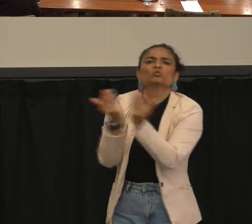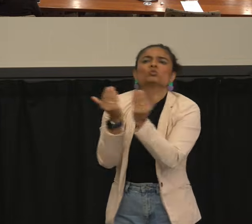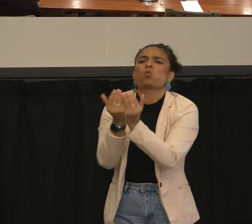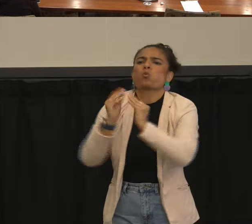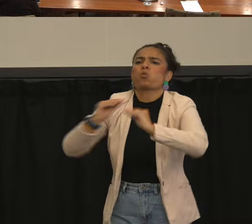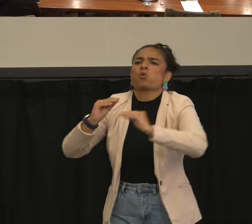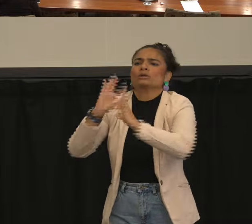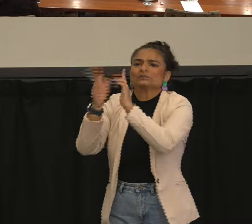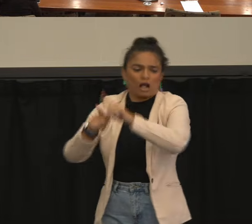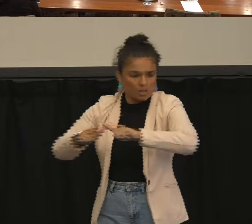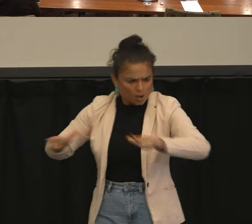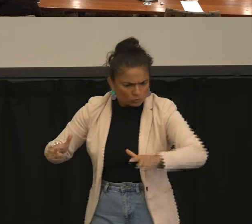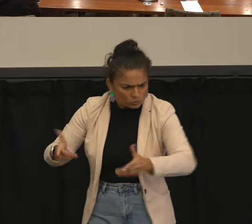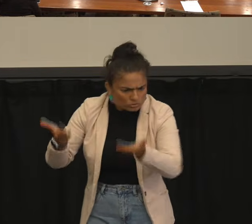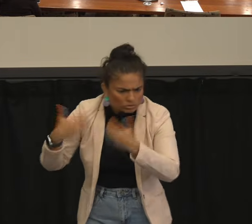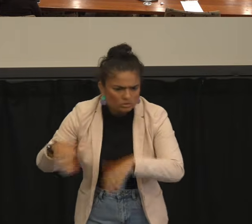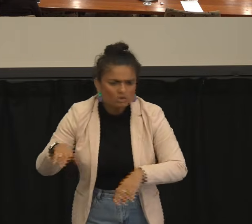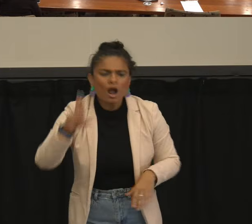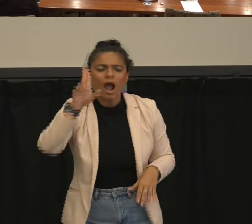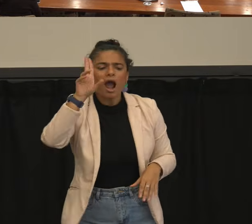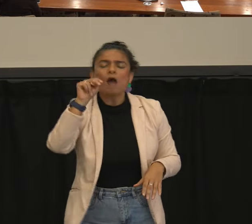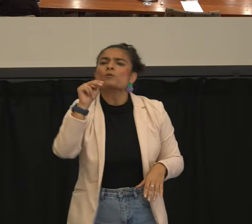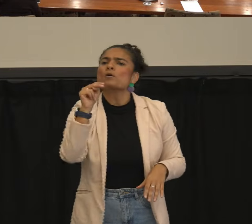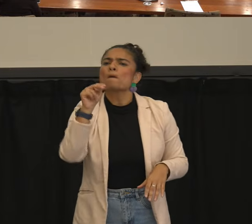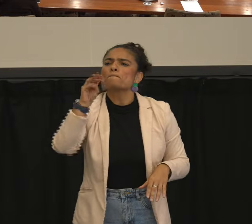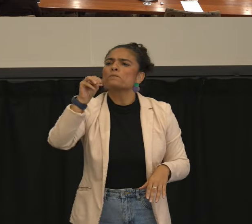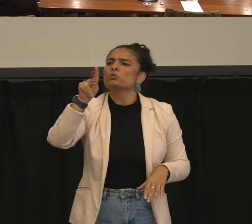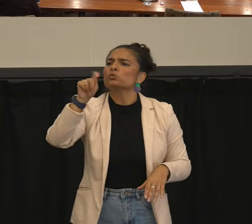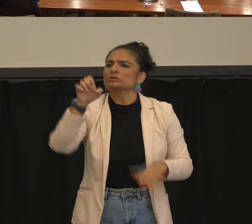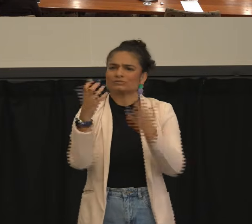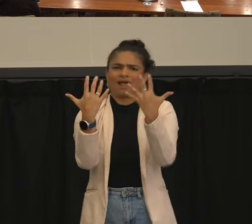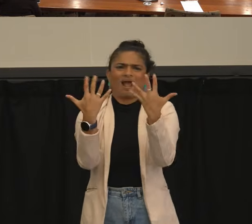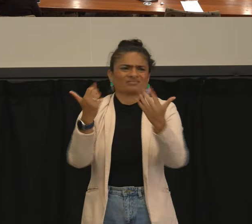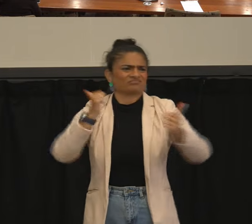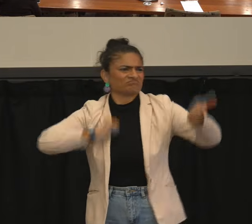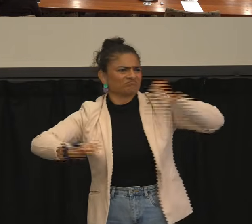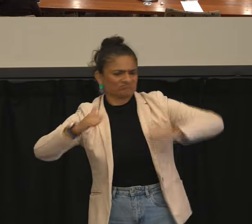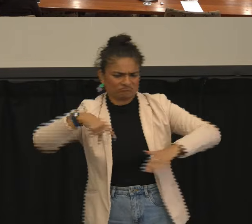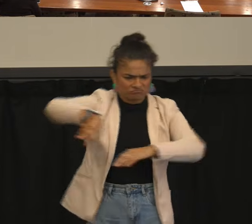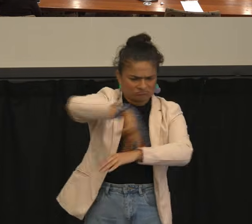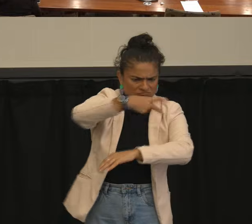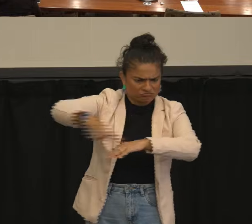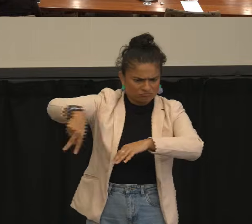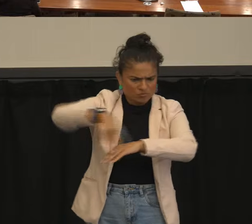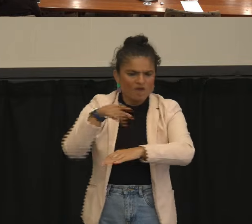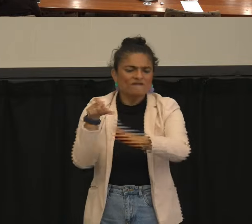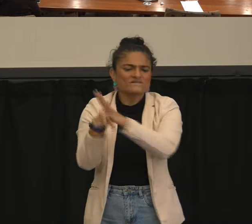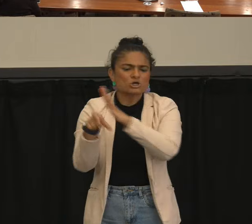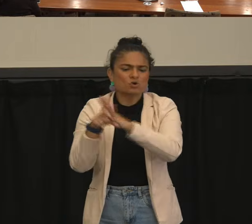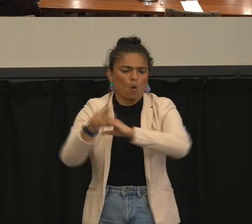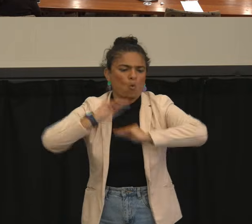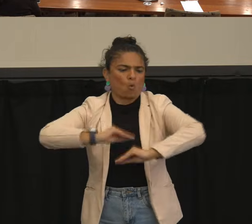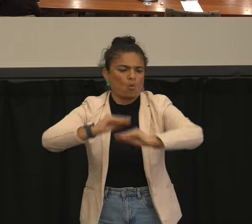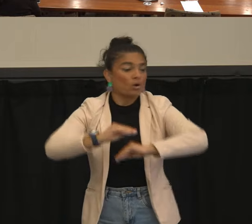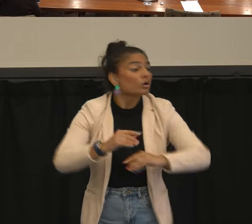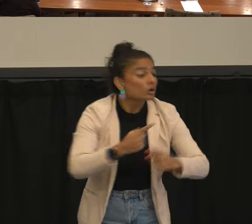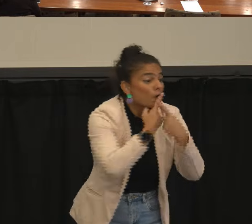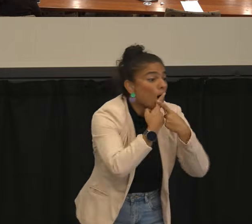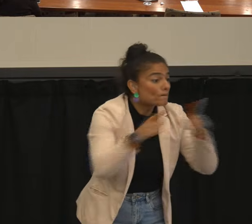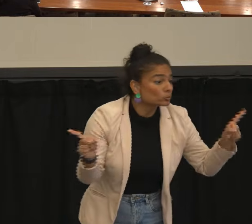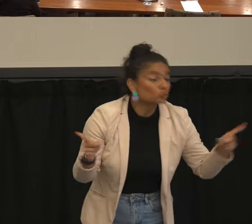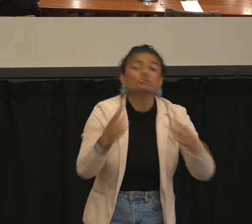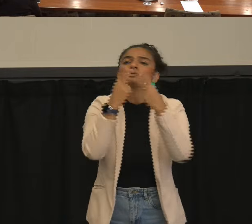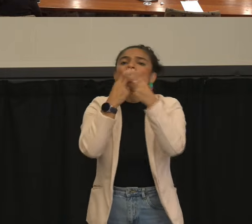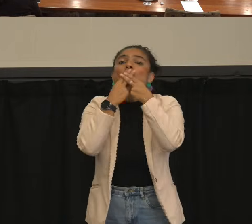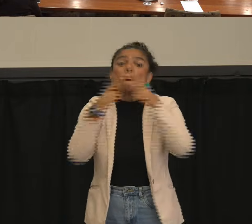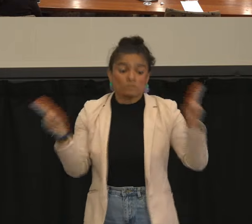teachers' resources, including posters and flashcards, and Unmute with hands, 4 instructional videos on